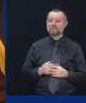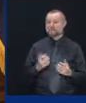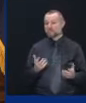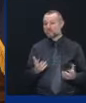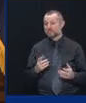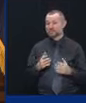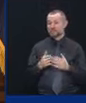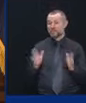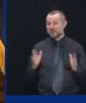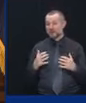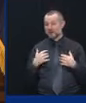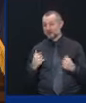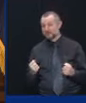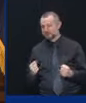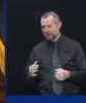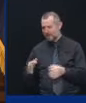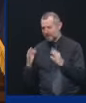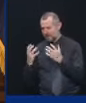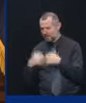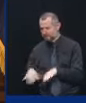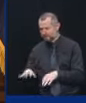point of view and a